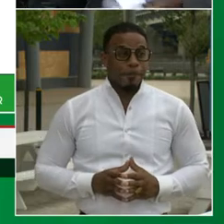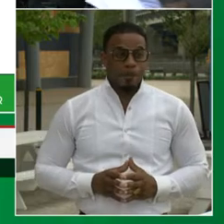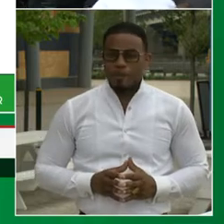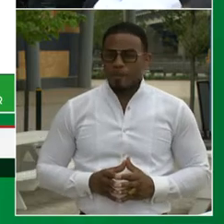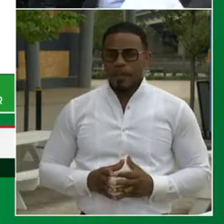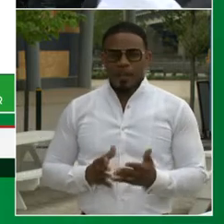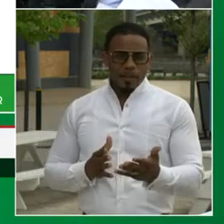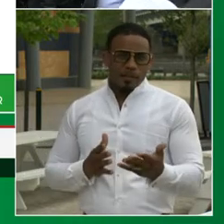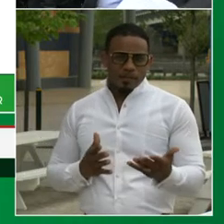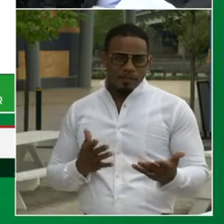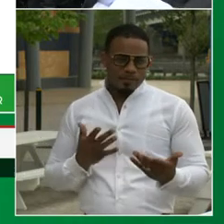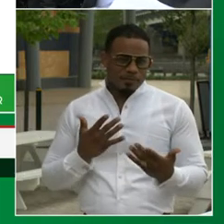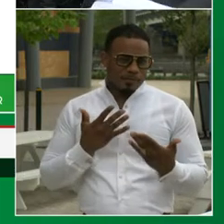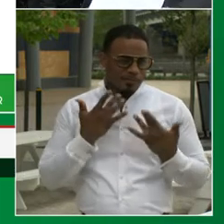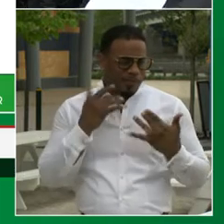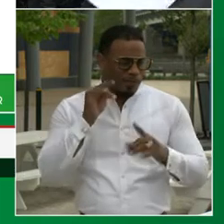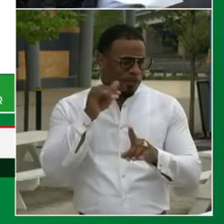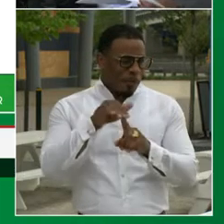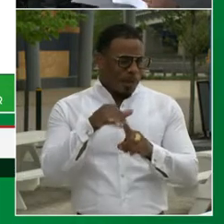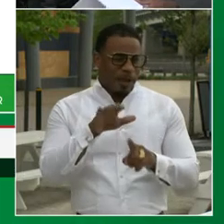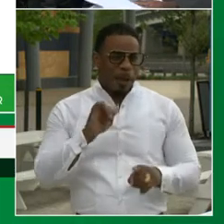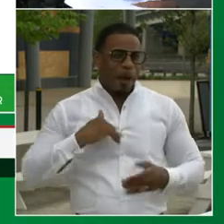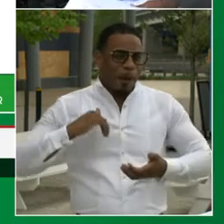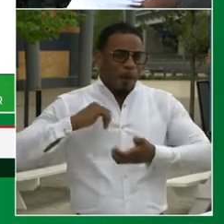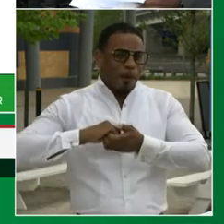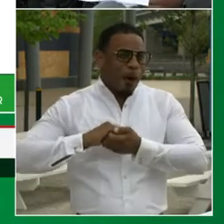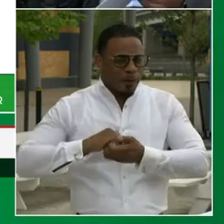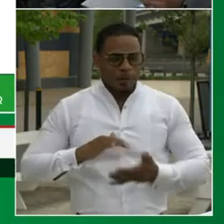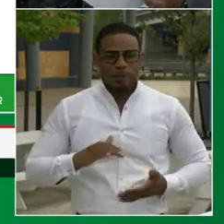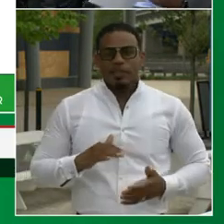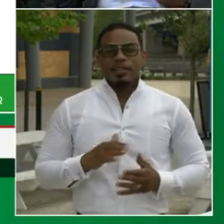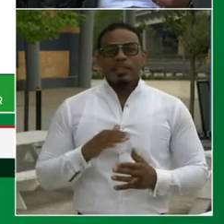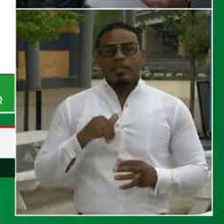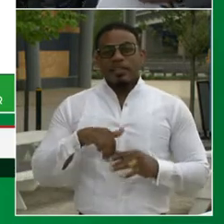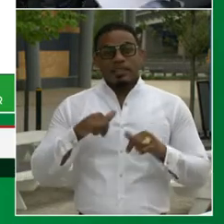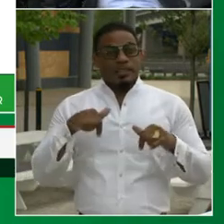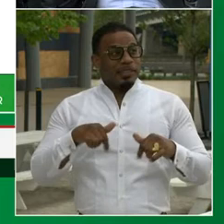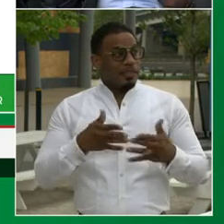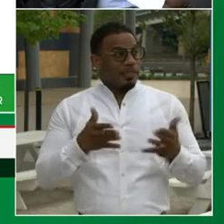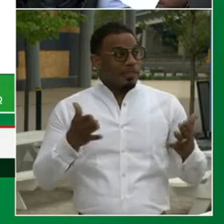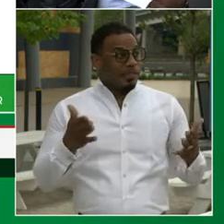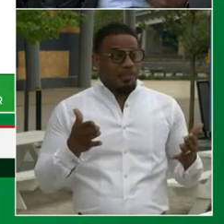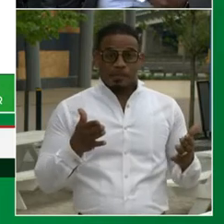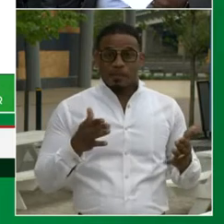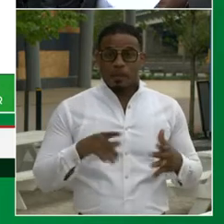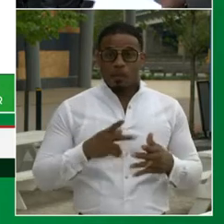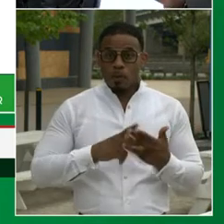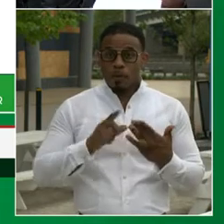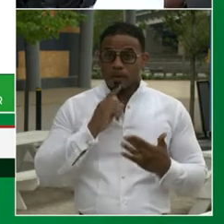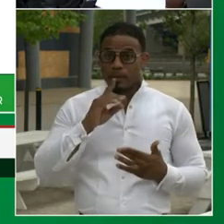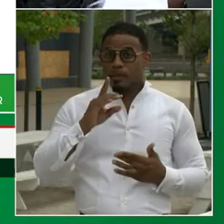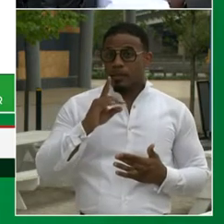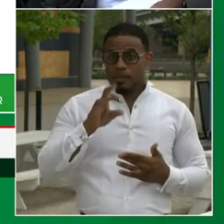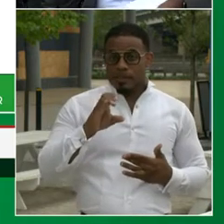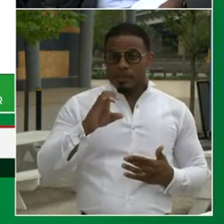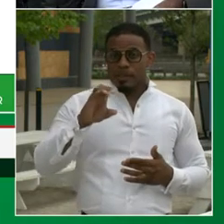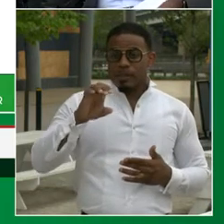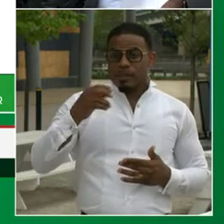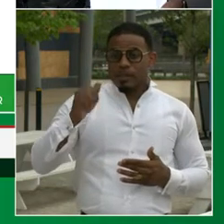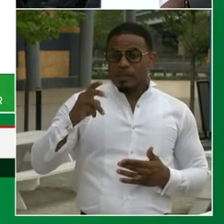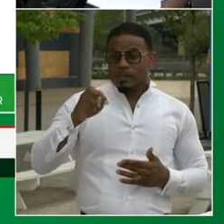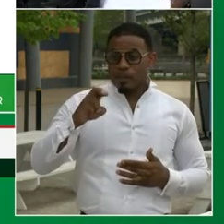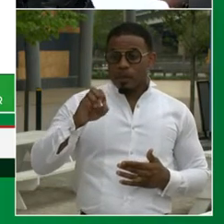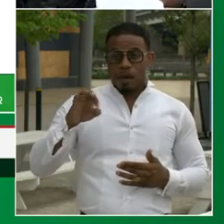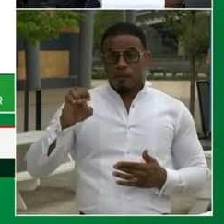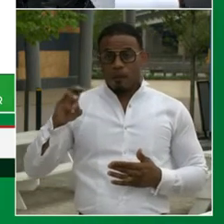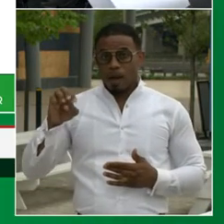So just a friendly reminder here that our partner in this initiative is the DC Chamber of Commerce. They are